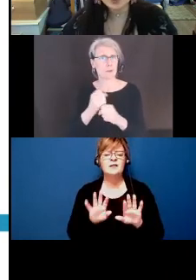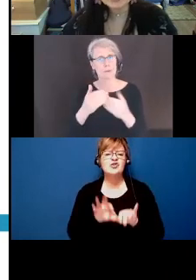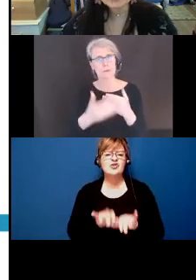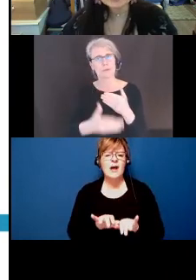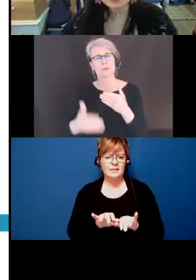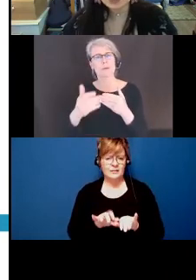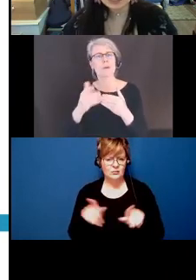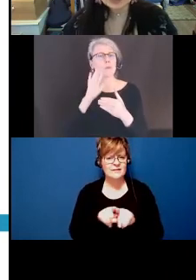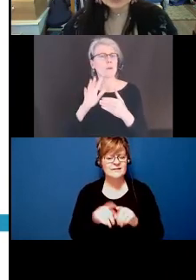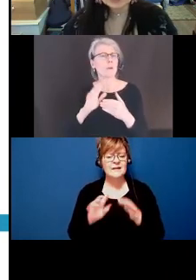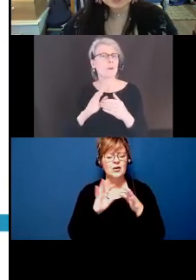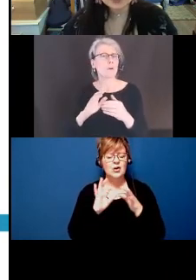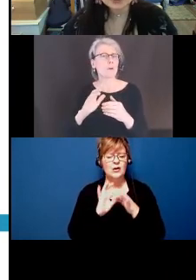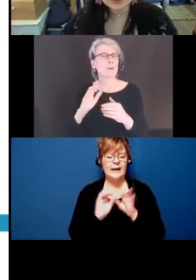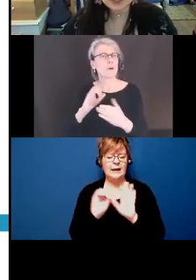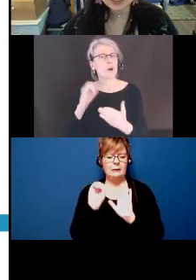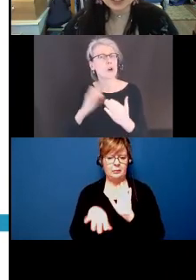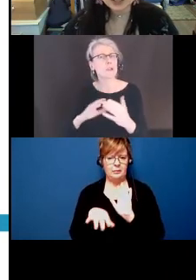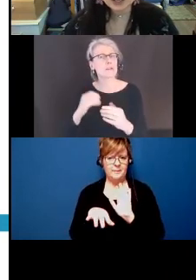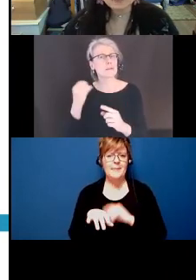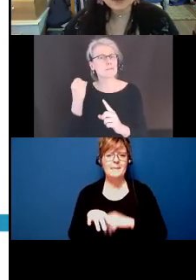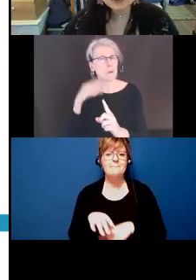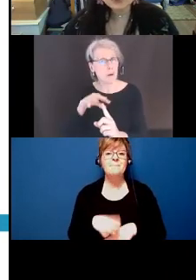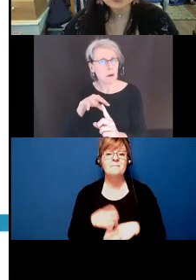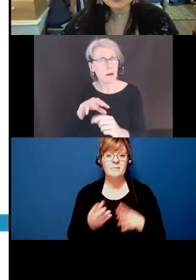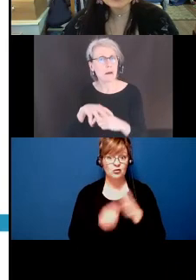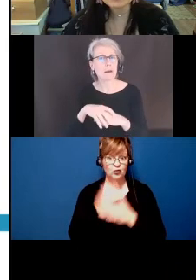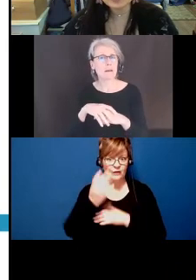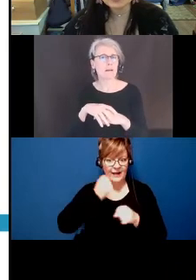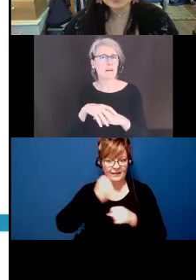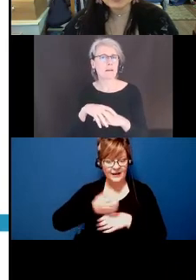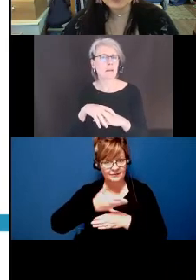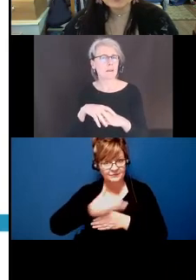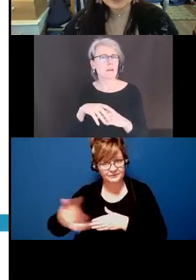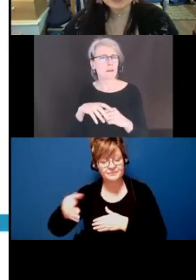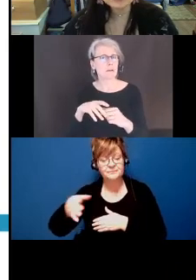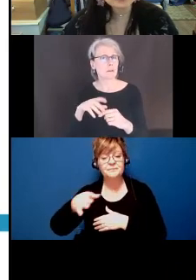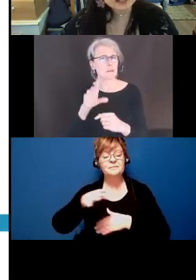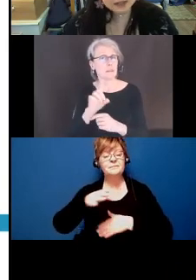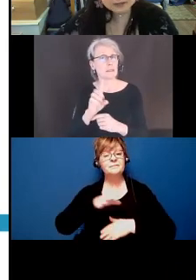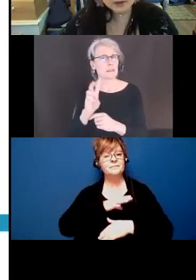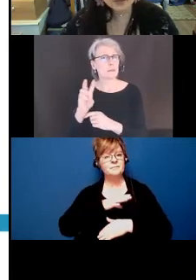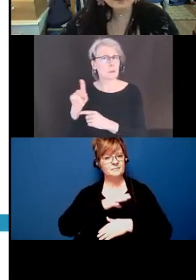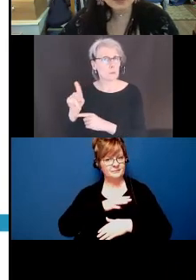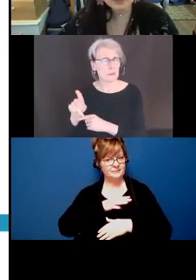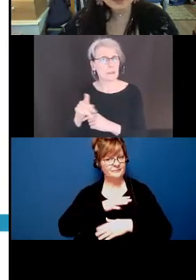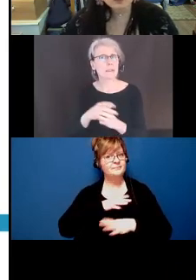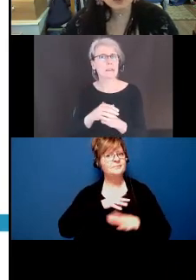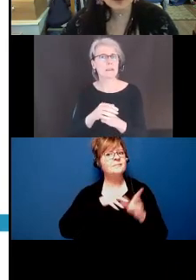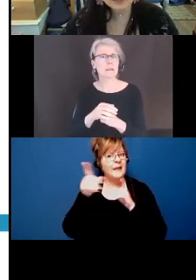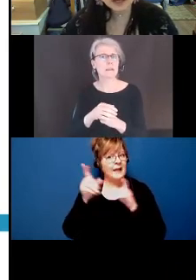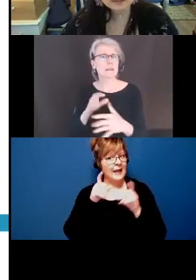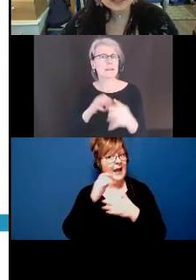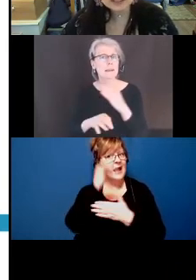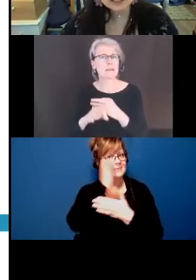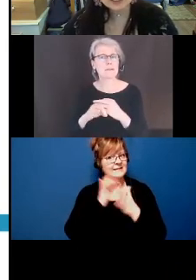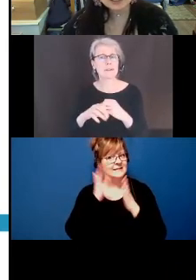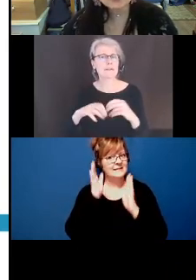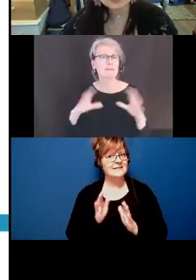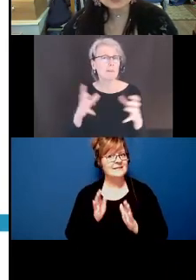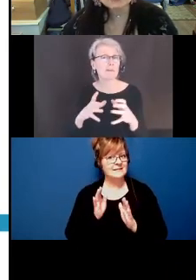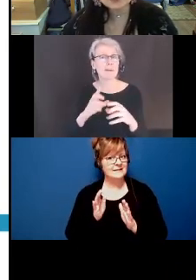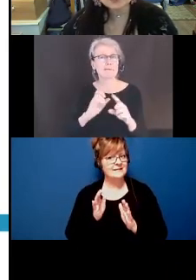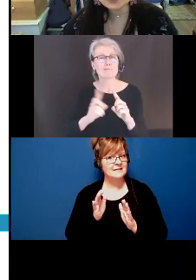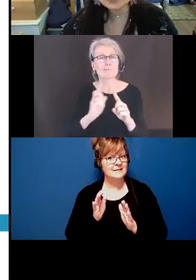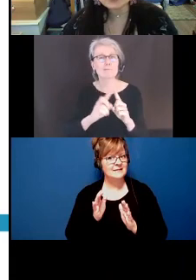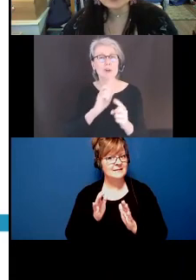having artist spotlights featured through Disability Without Poverty instead of these monthly roundups. If you